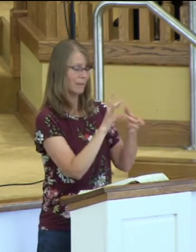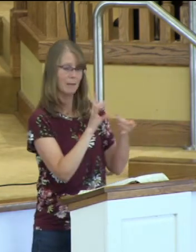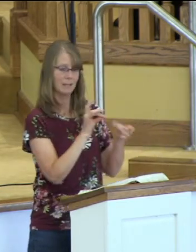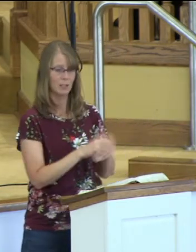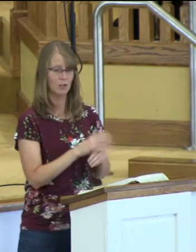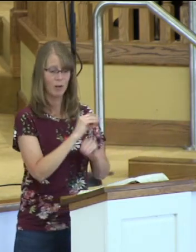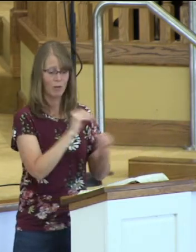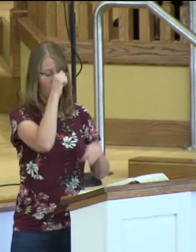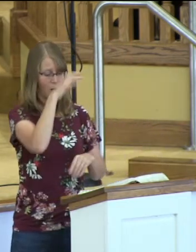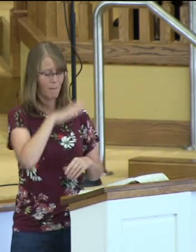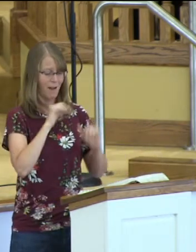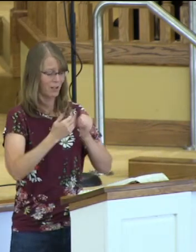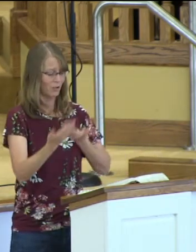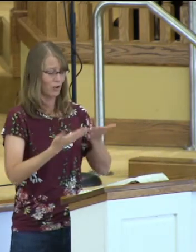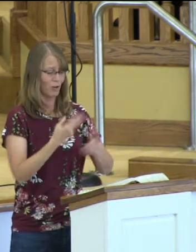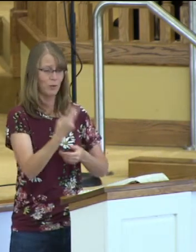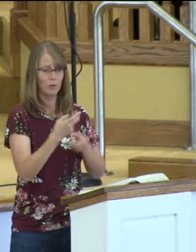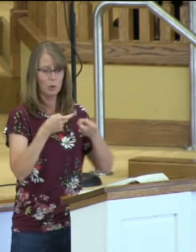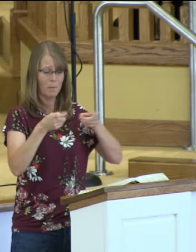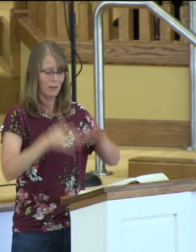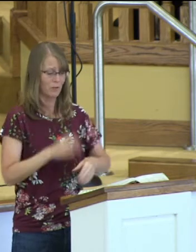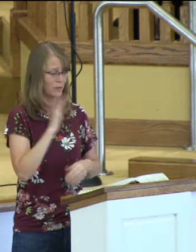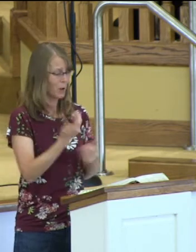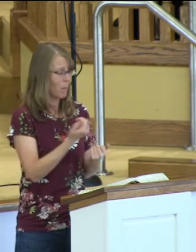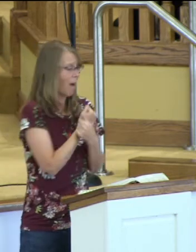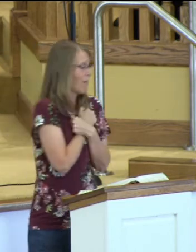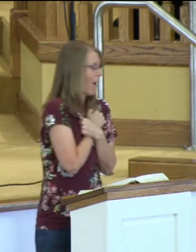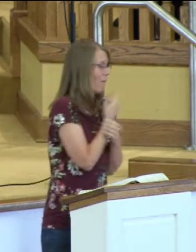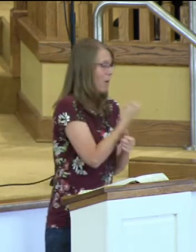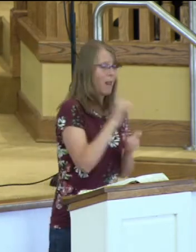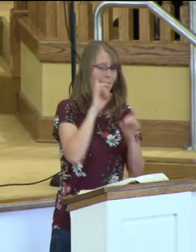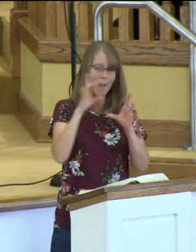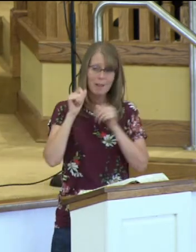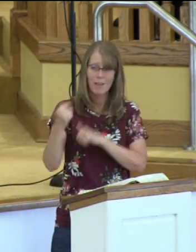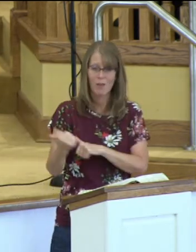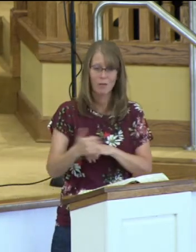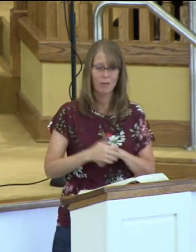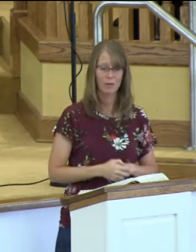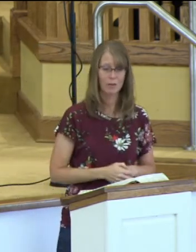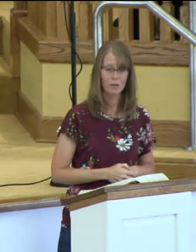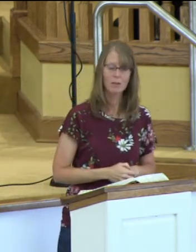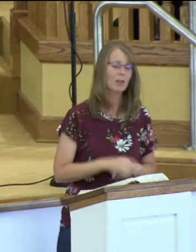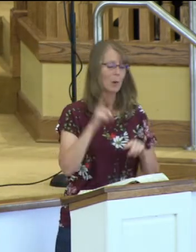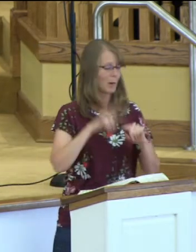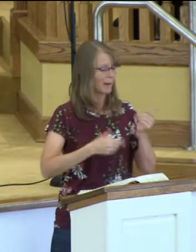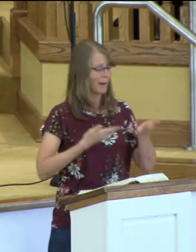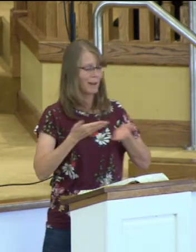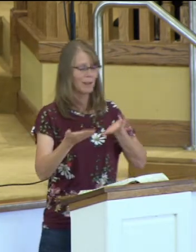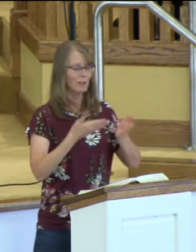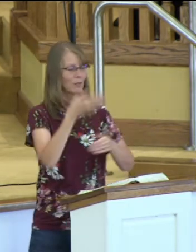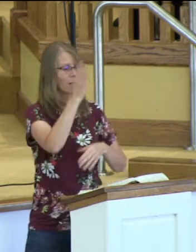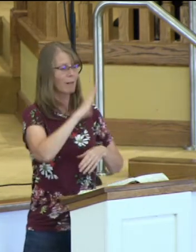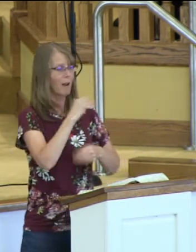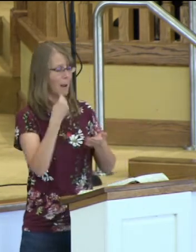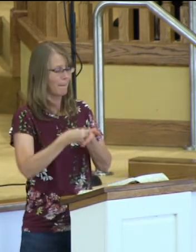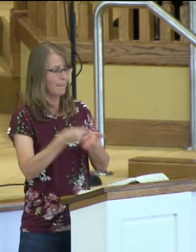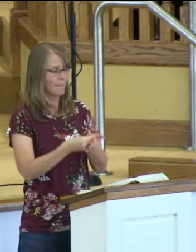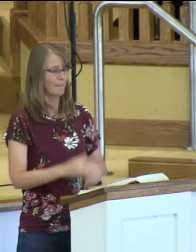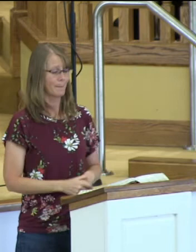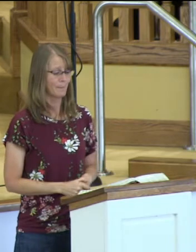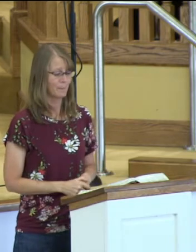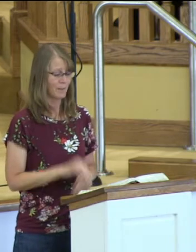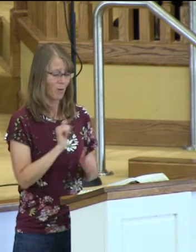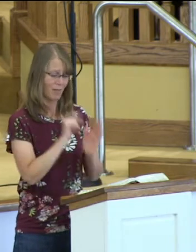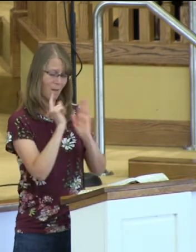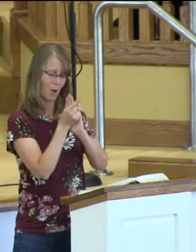for either he will hate the one and love the other, or else he will hold the one and despise the other. You cannot serve God and mammon. Hey, at that moment, there in the midst of